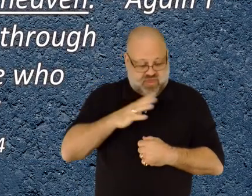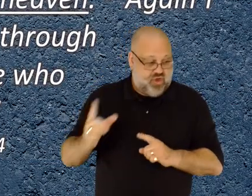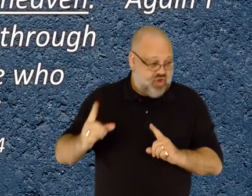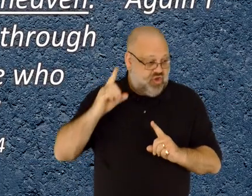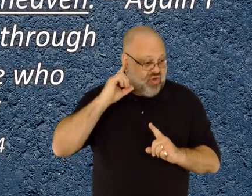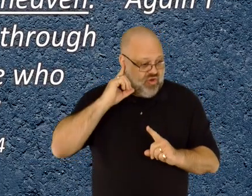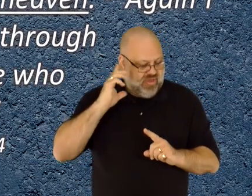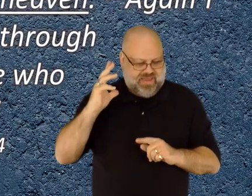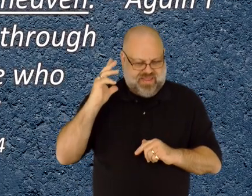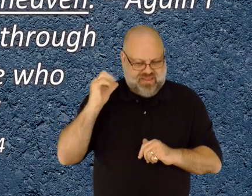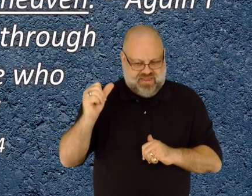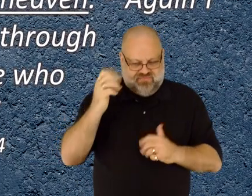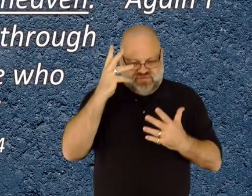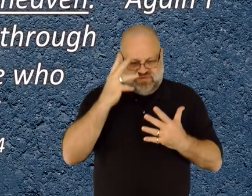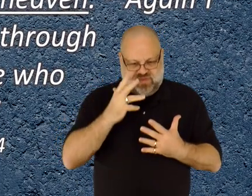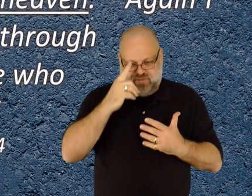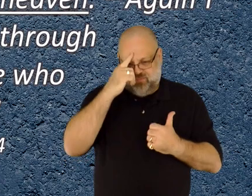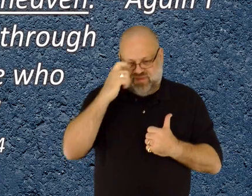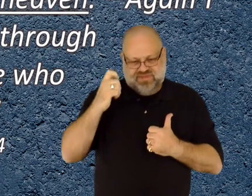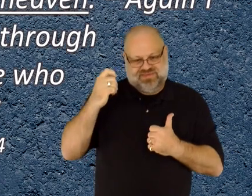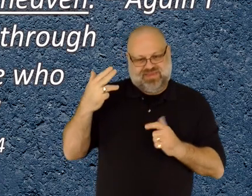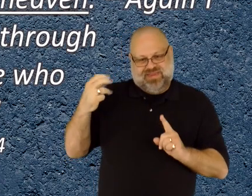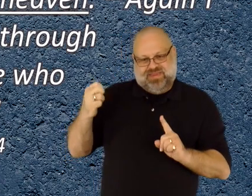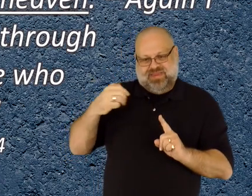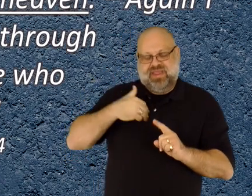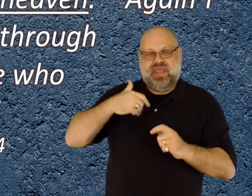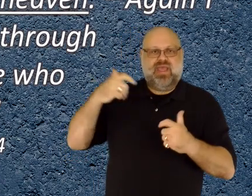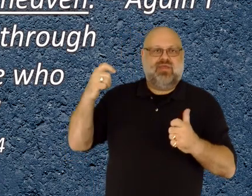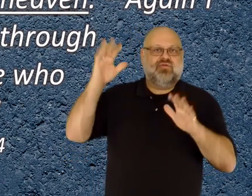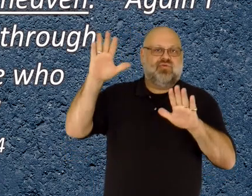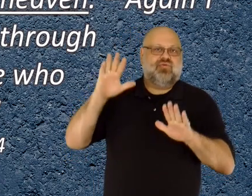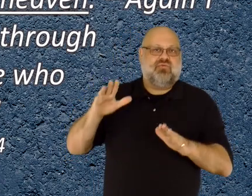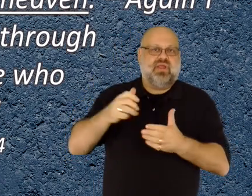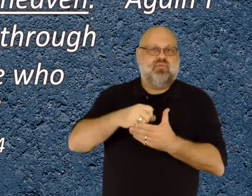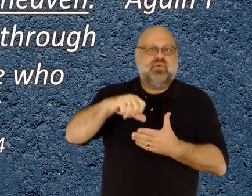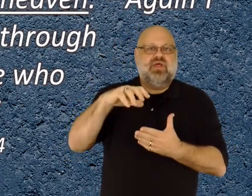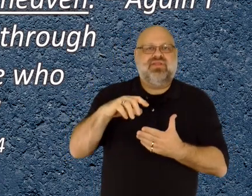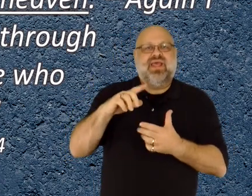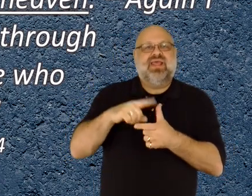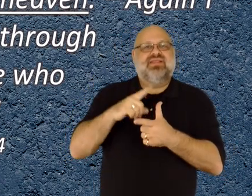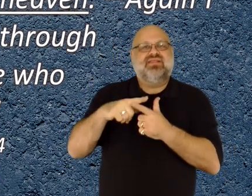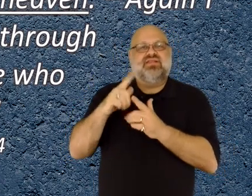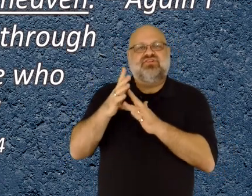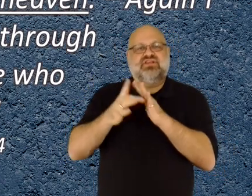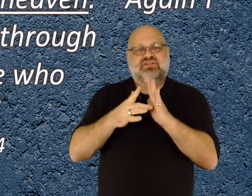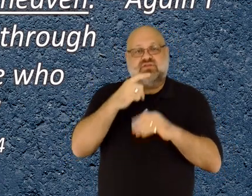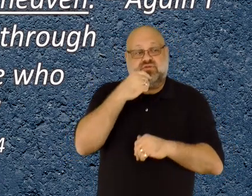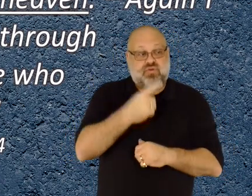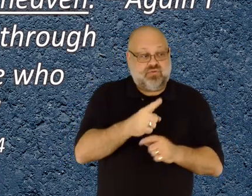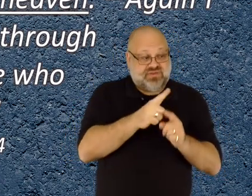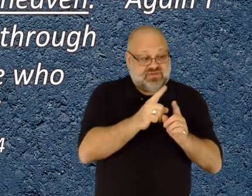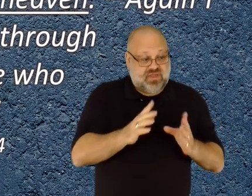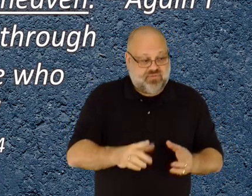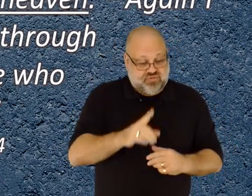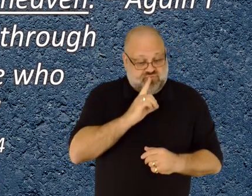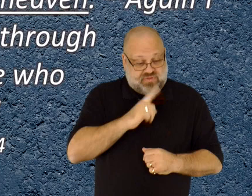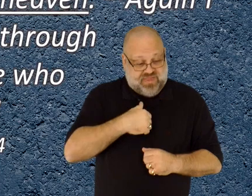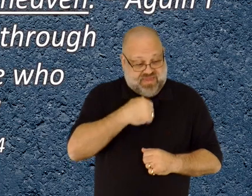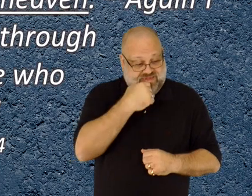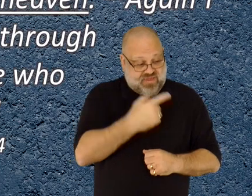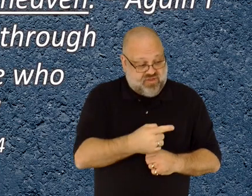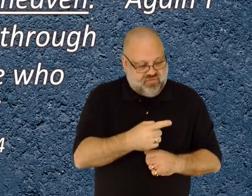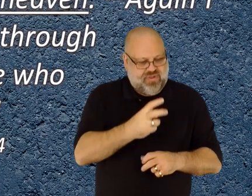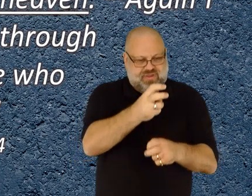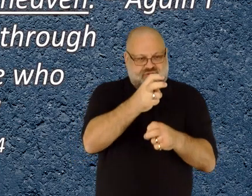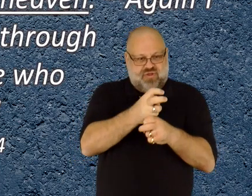went away sad because he had great wealth. Then Jesus said to his disciples, 'Truly I tell you, it is